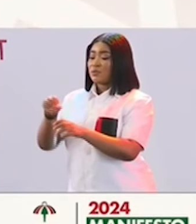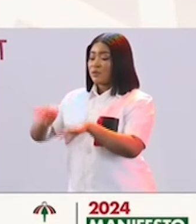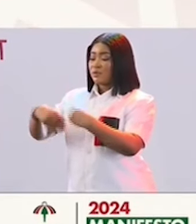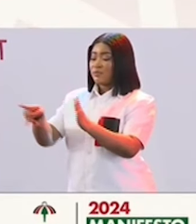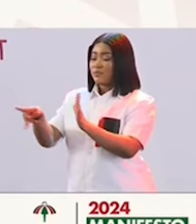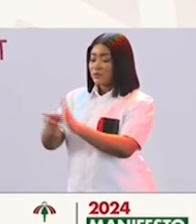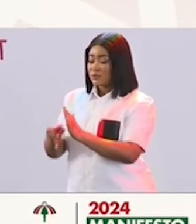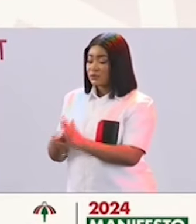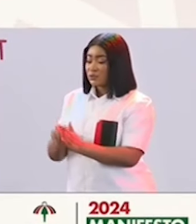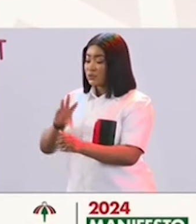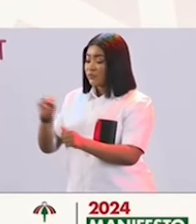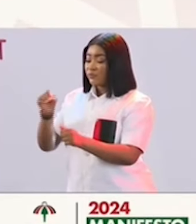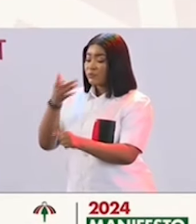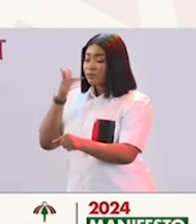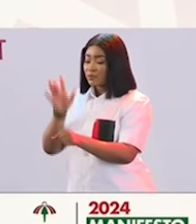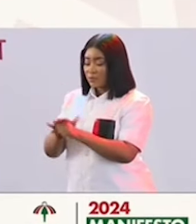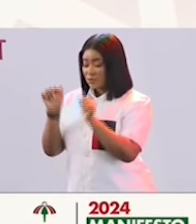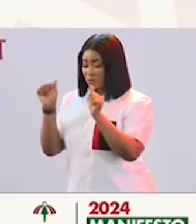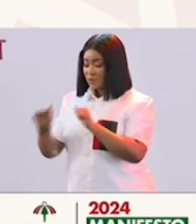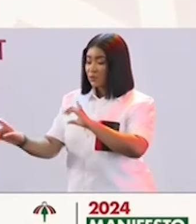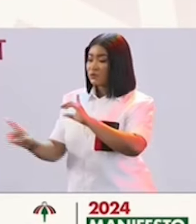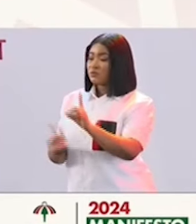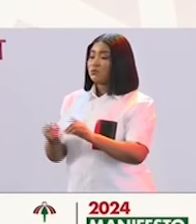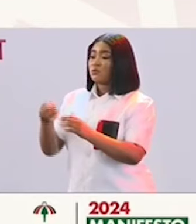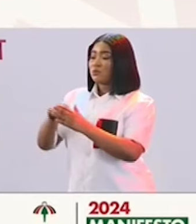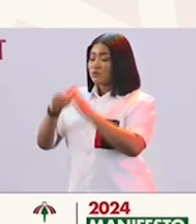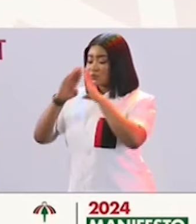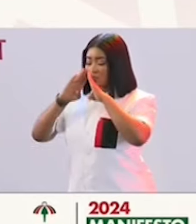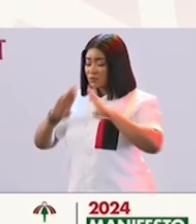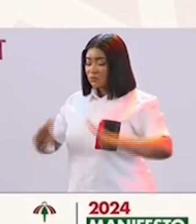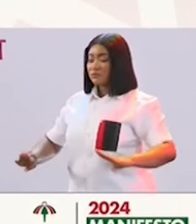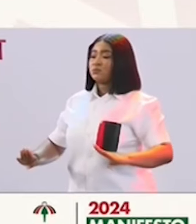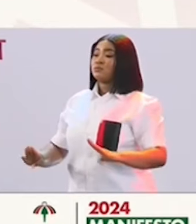and every promise we made on sound